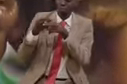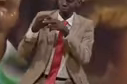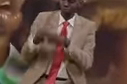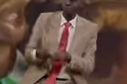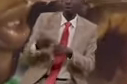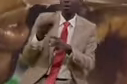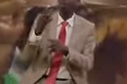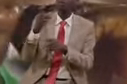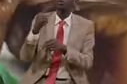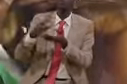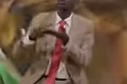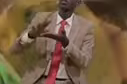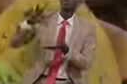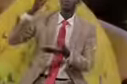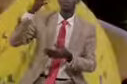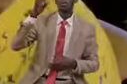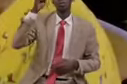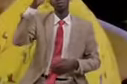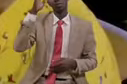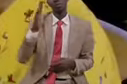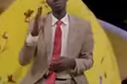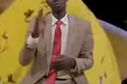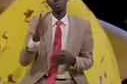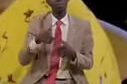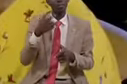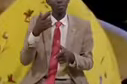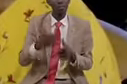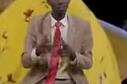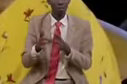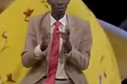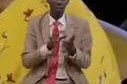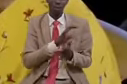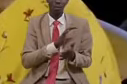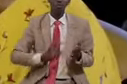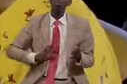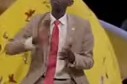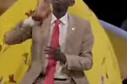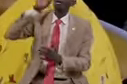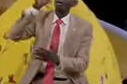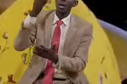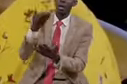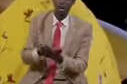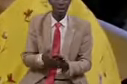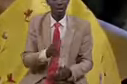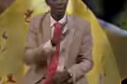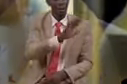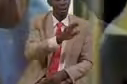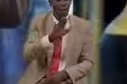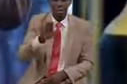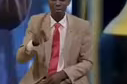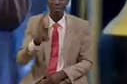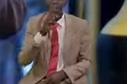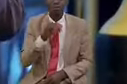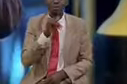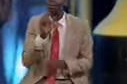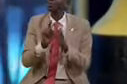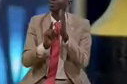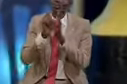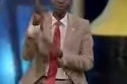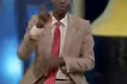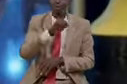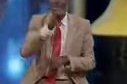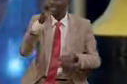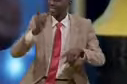of God. And then Jesus Christ comes. He says, you are not tall enough. You can never be